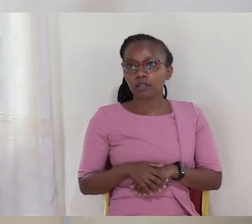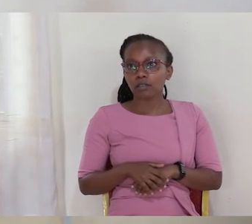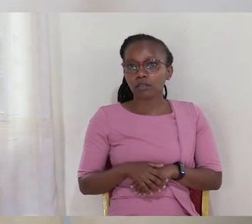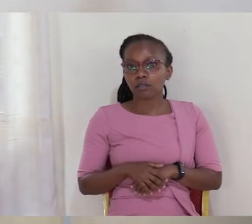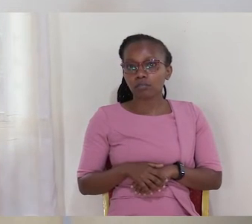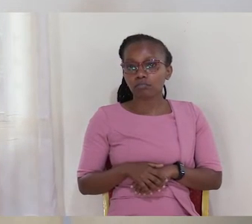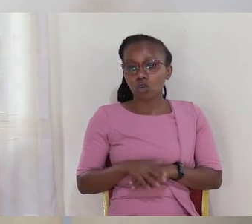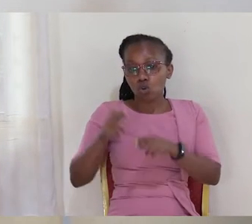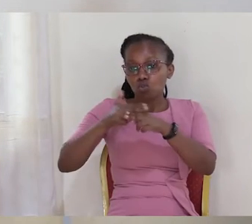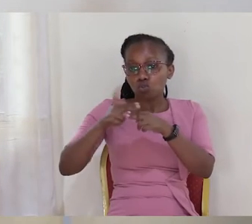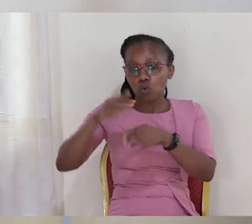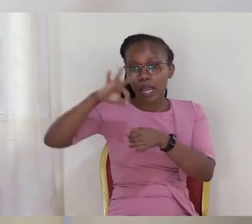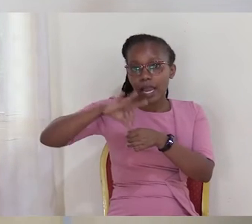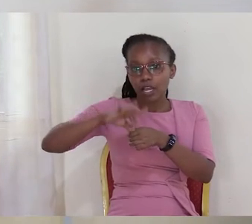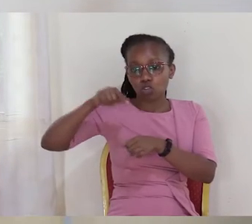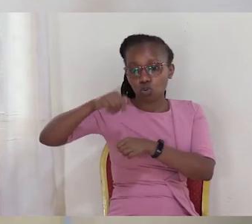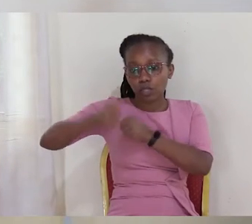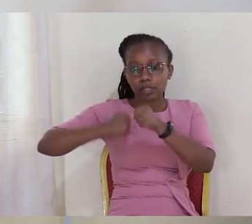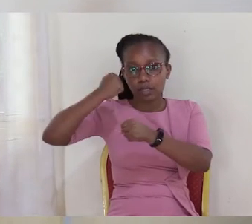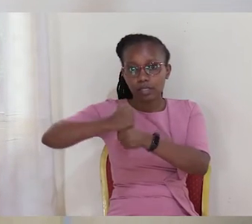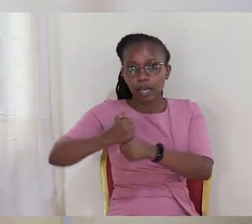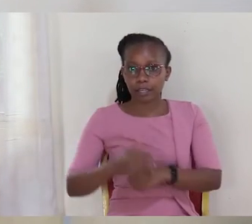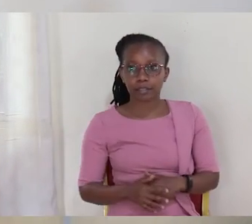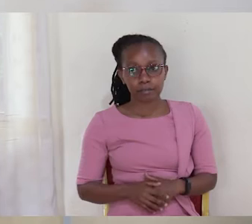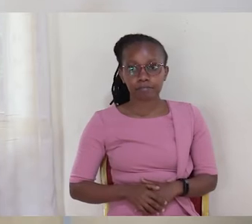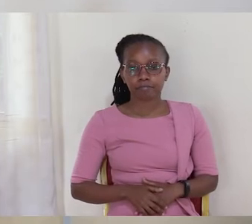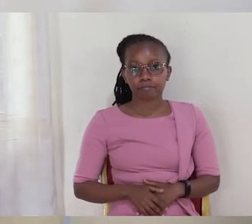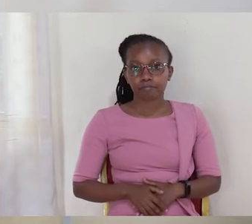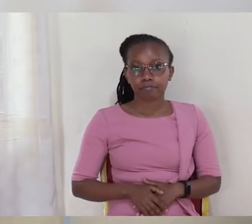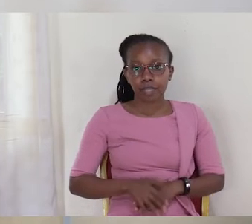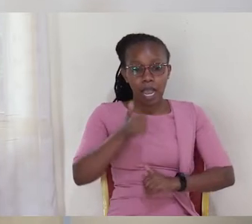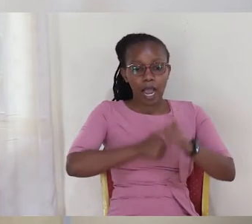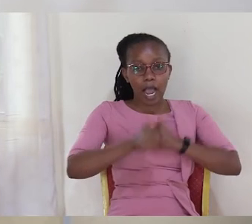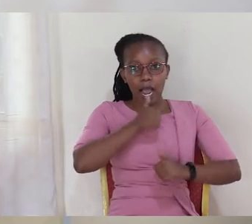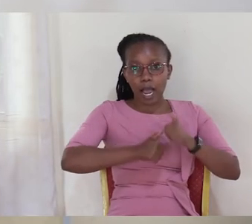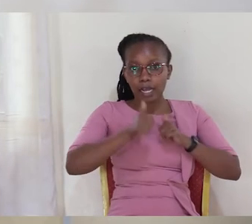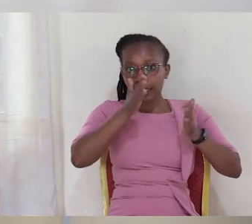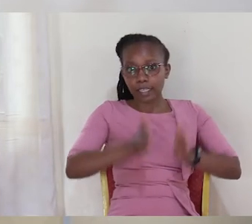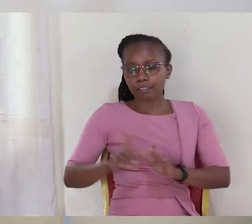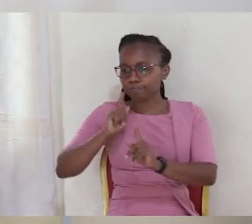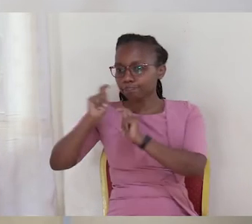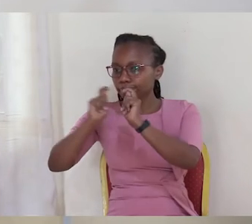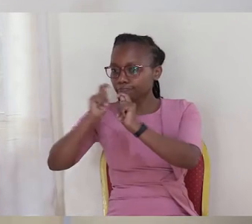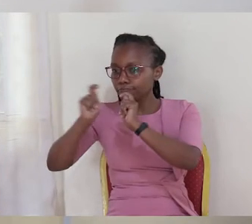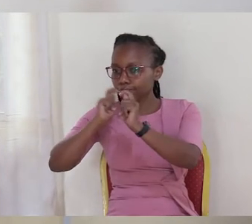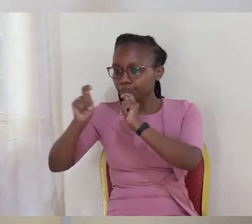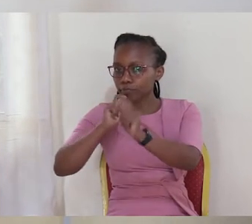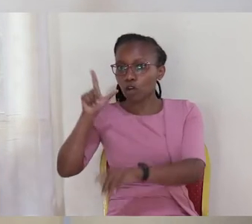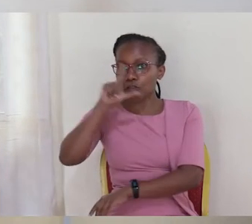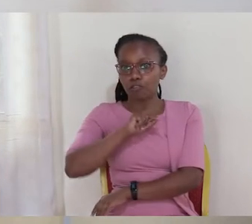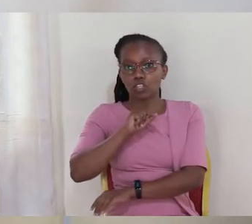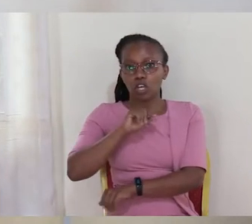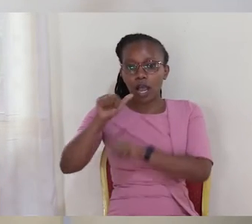upcoming elections this year. State and non-state actors were also interviewed for the purpose of this